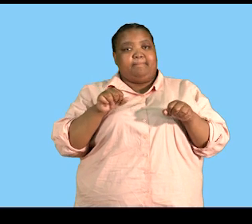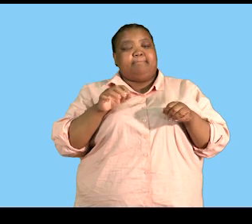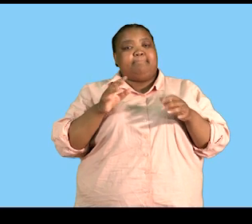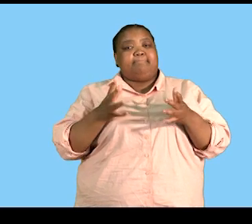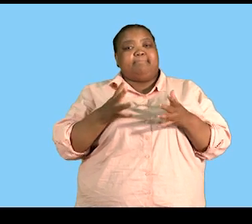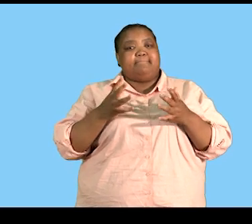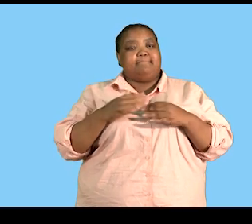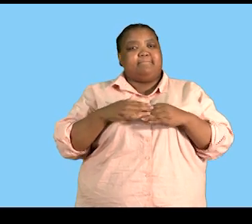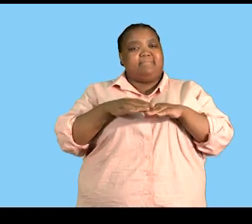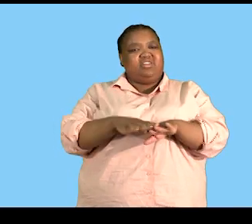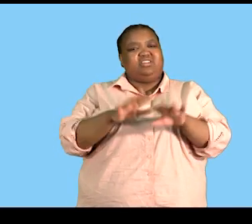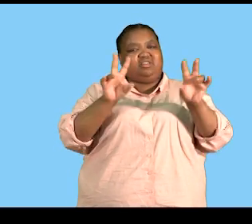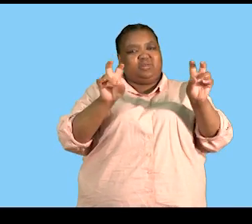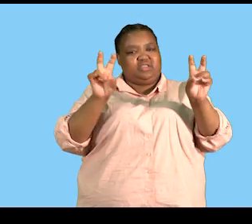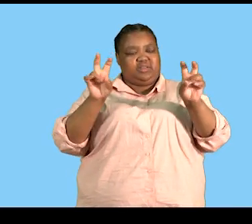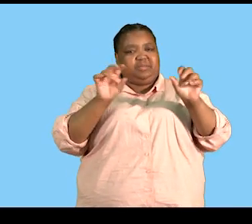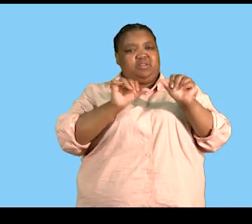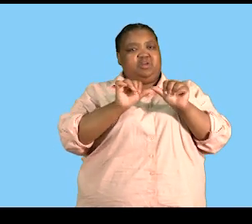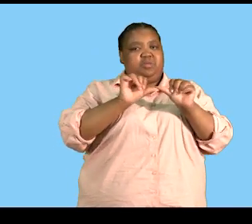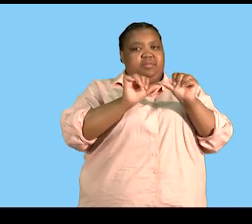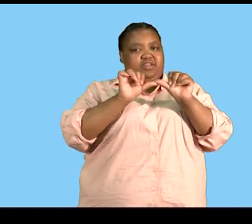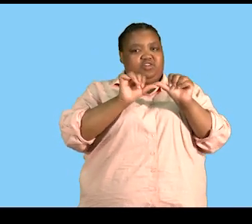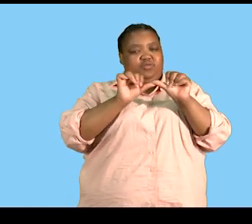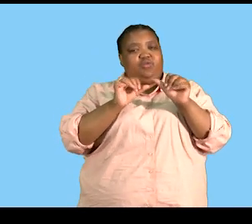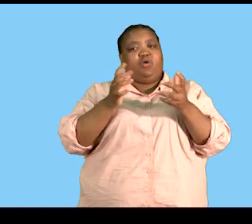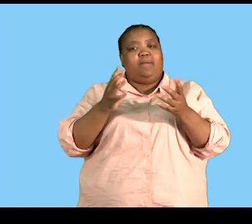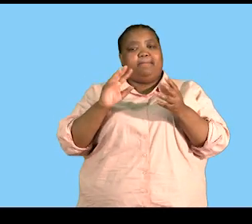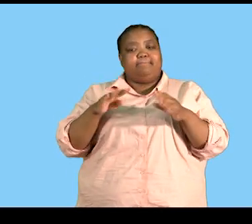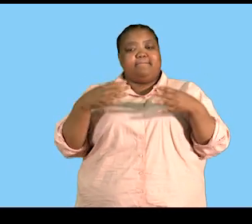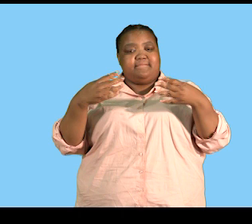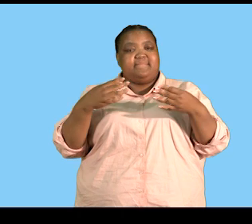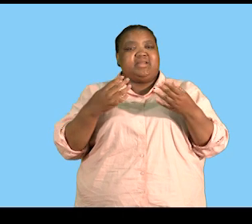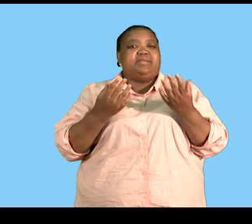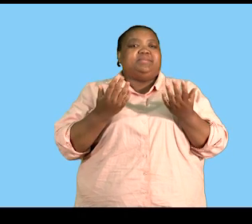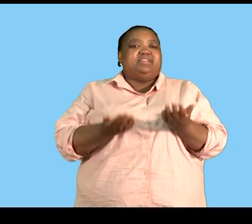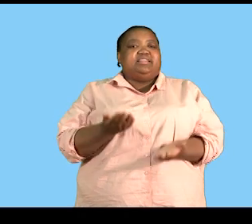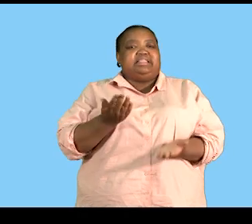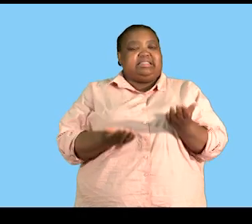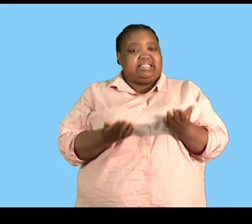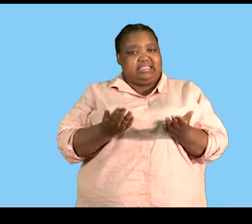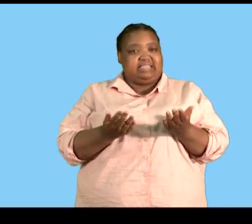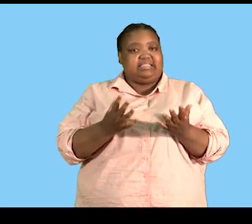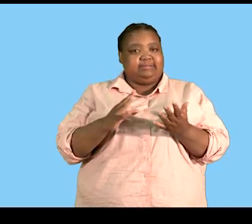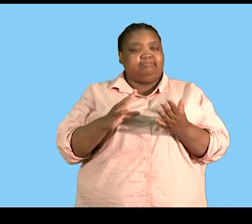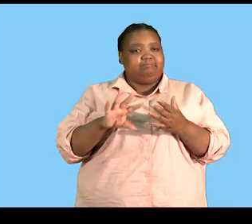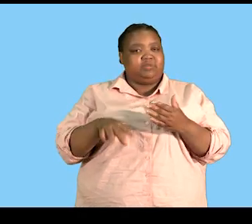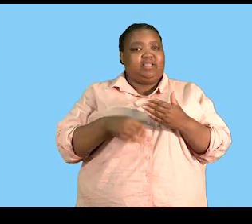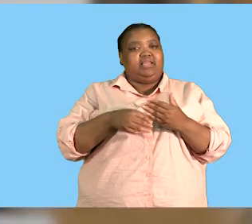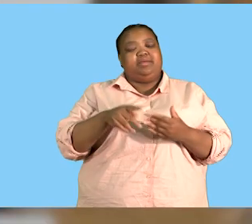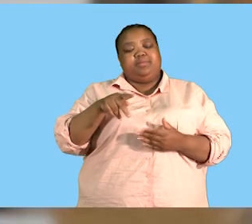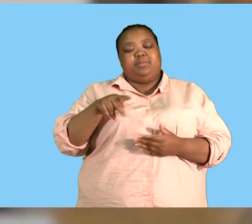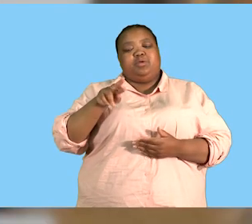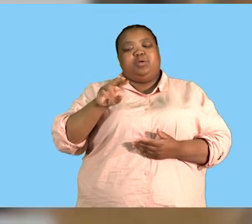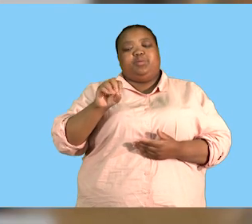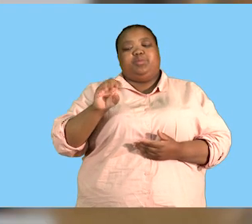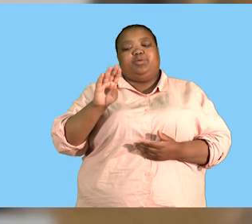will be integrated topics between measurement, maps and scale, and please don't forget probability.